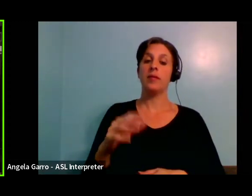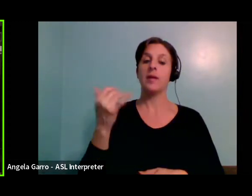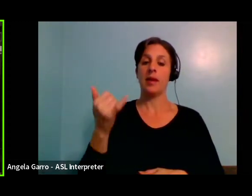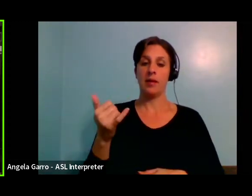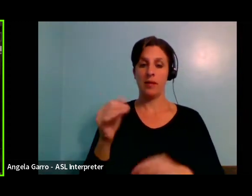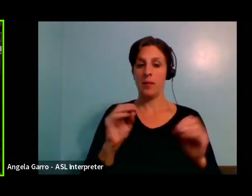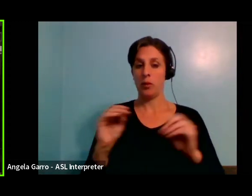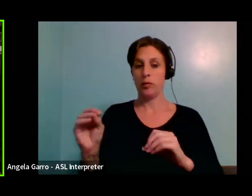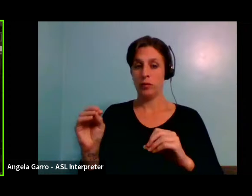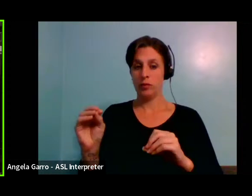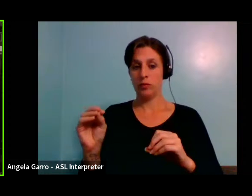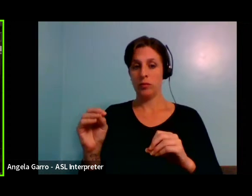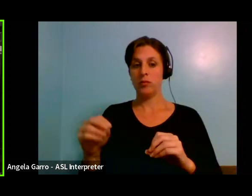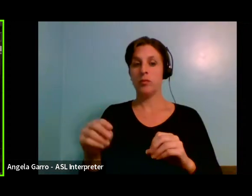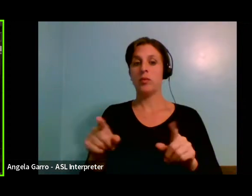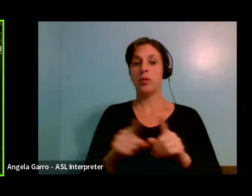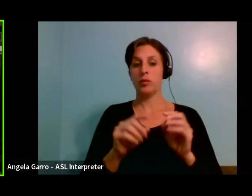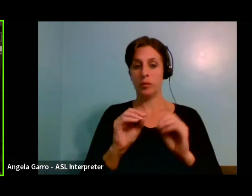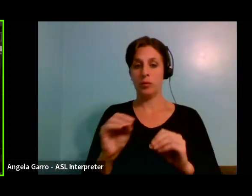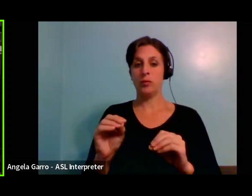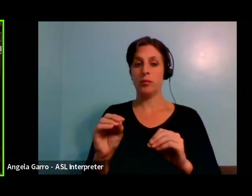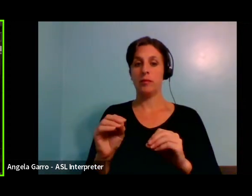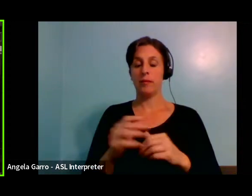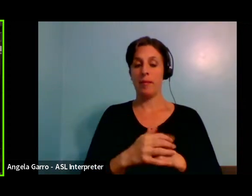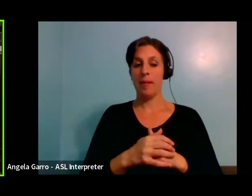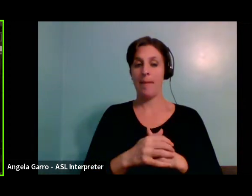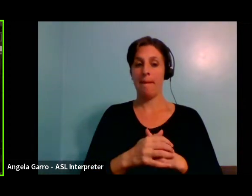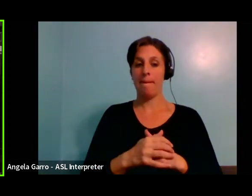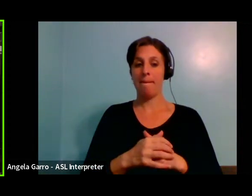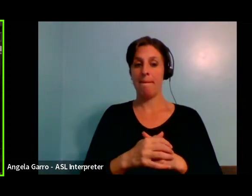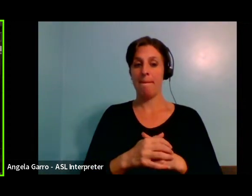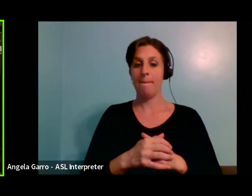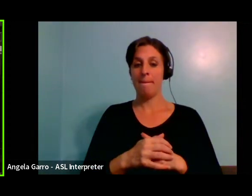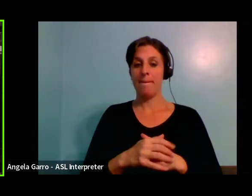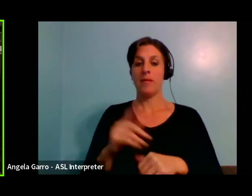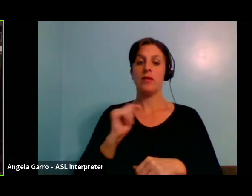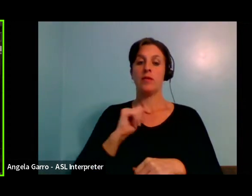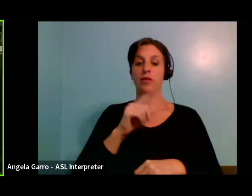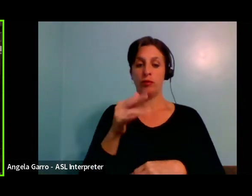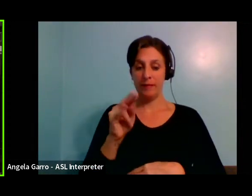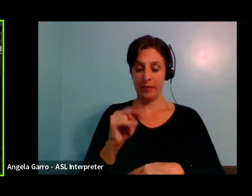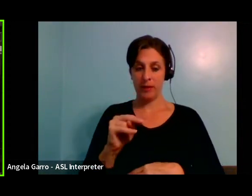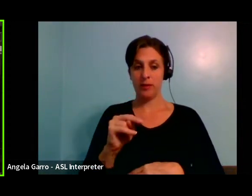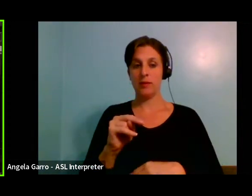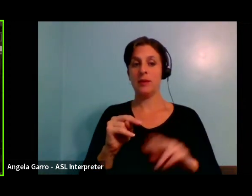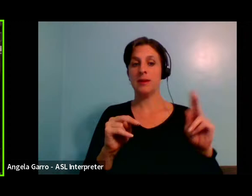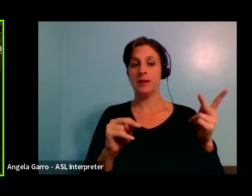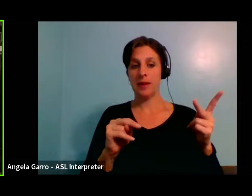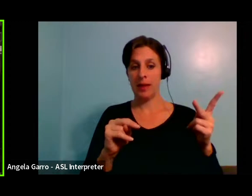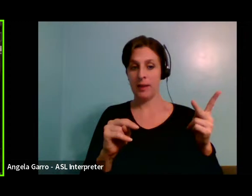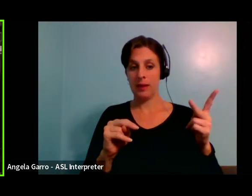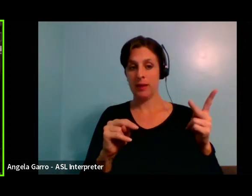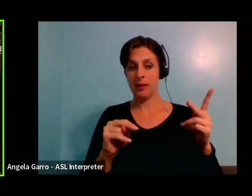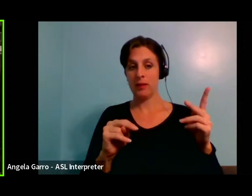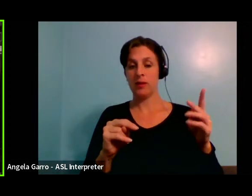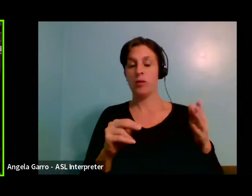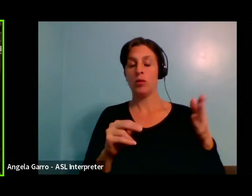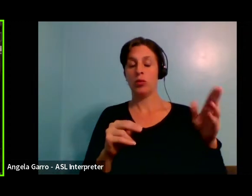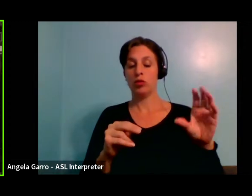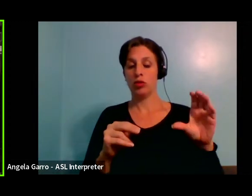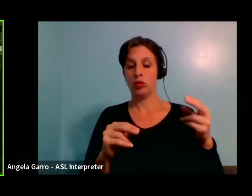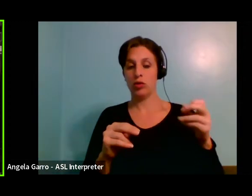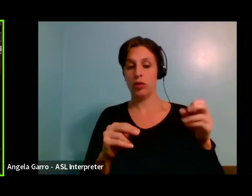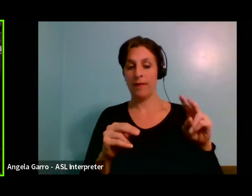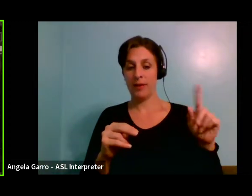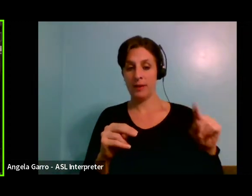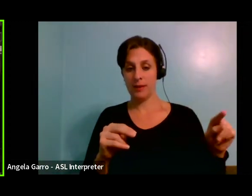motion. Also move. Okay, we have a motion by trustee Griffin I'll second that. and a second by trustee Chavez.